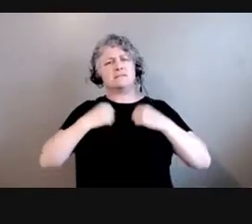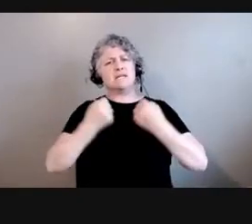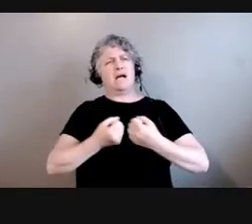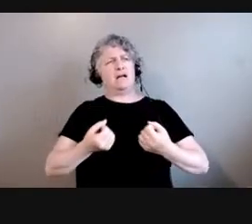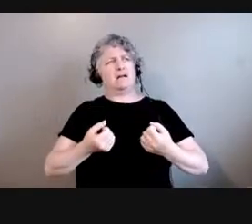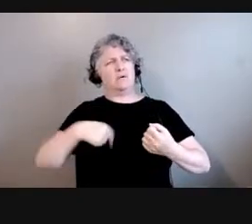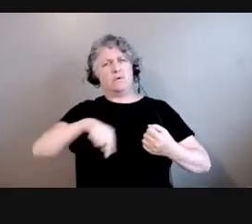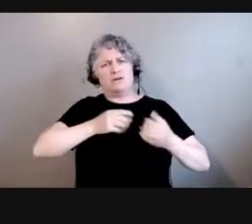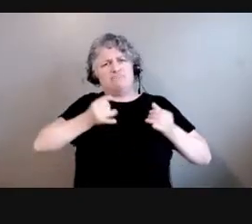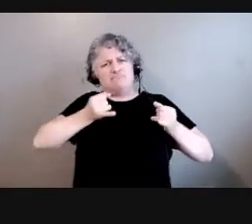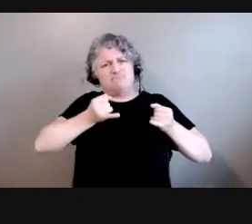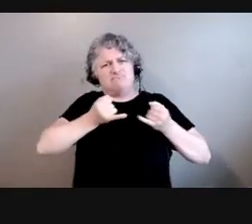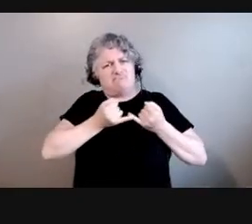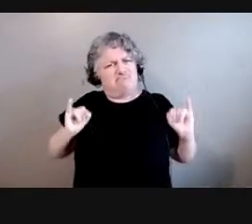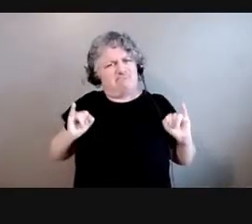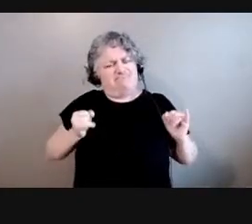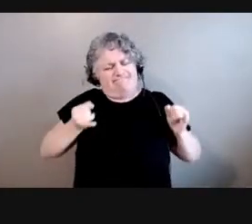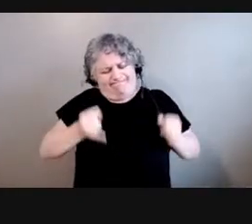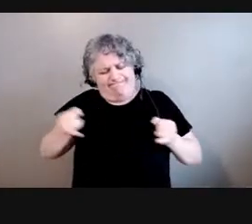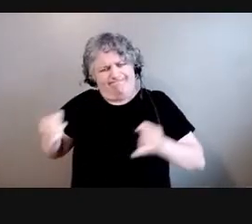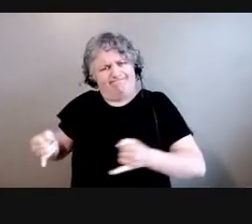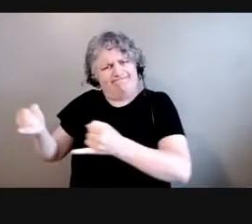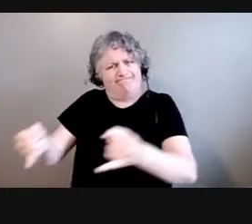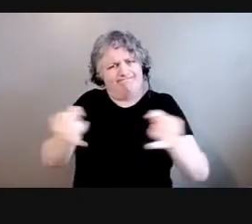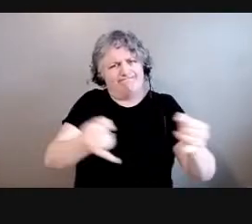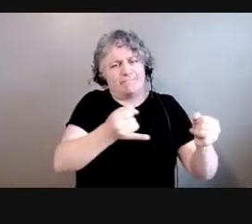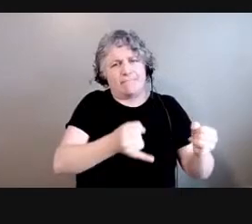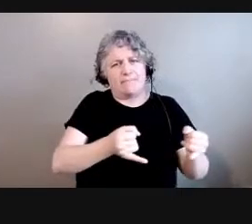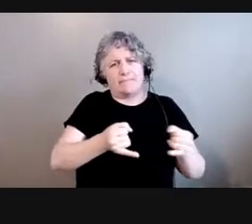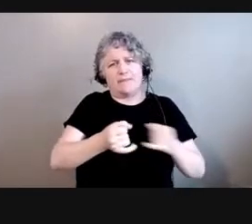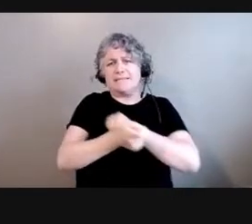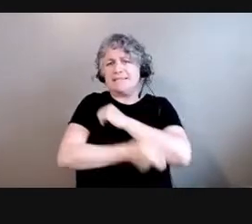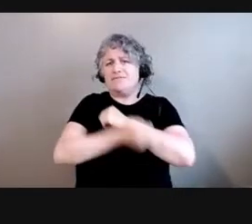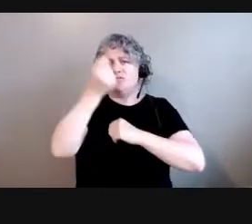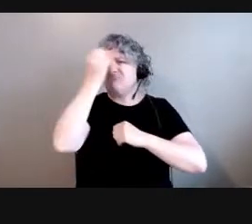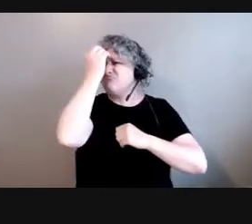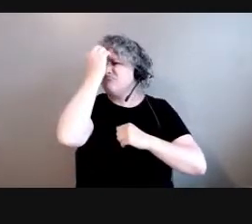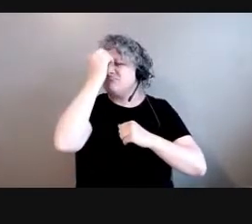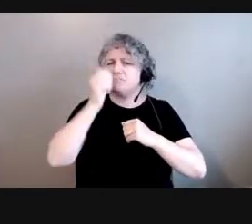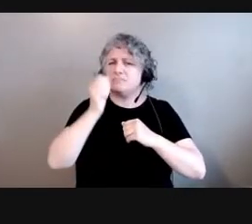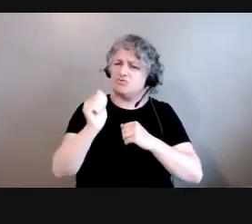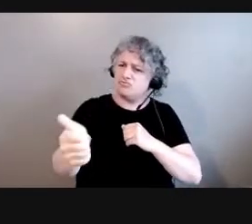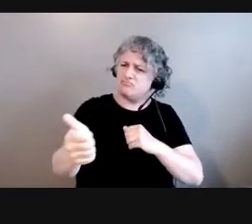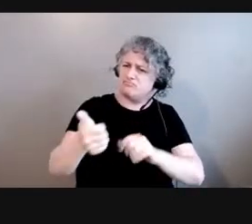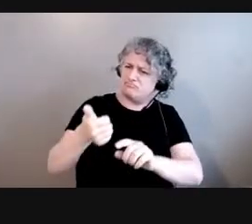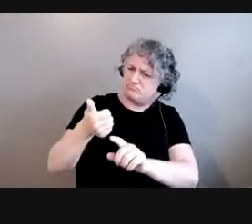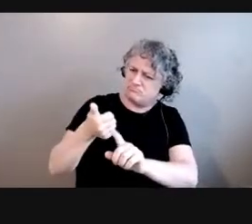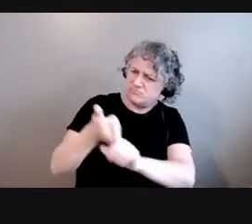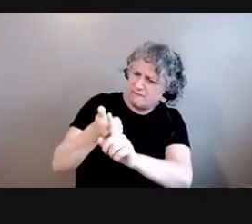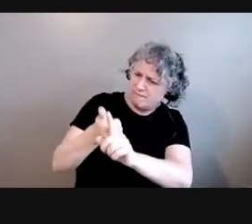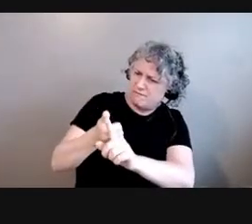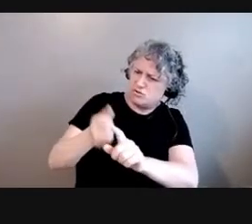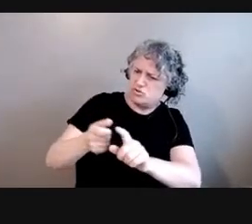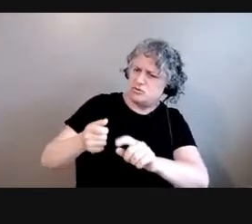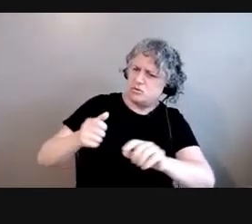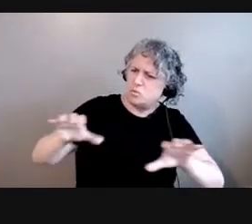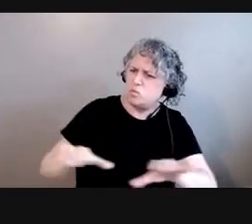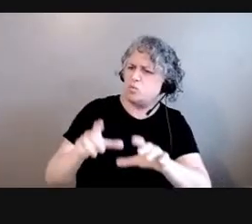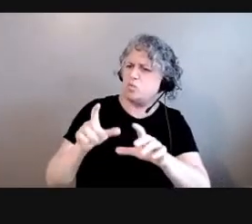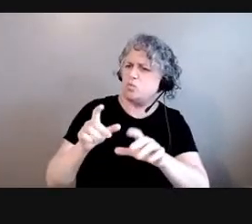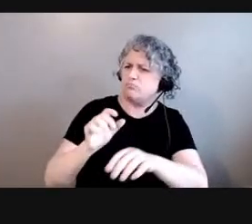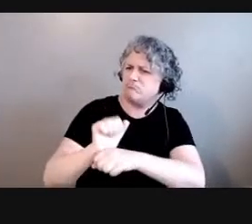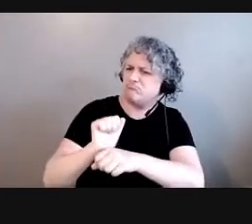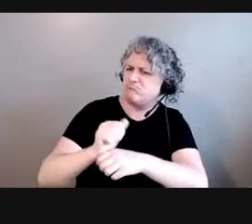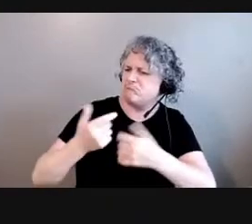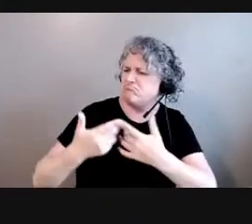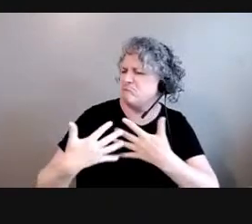society. Our default thinking is that everyone must be able to do tasks on their own, and that if we can't, we're then able to ask for help. In